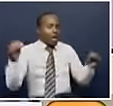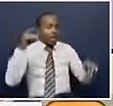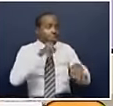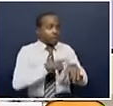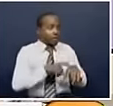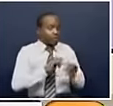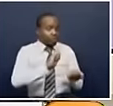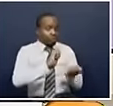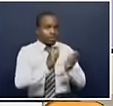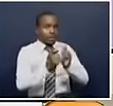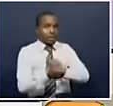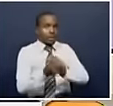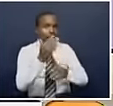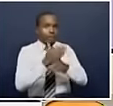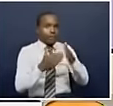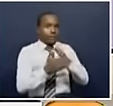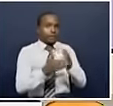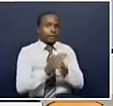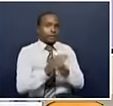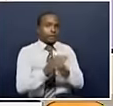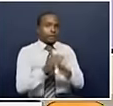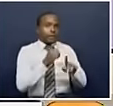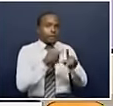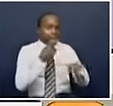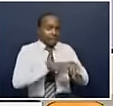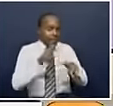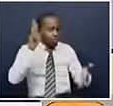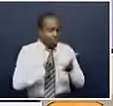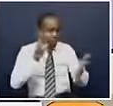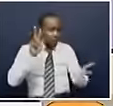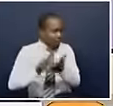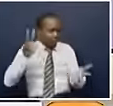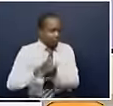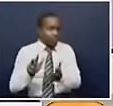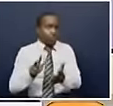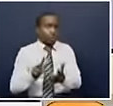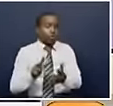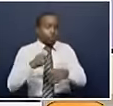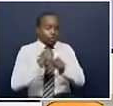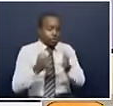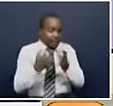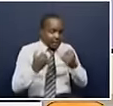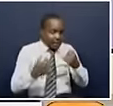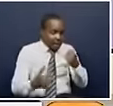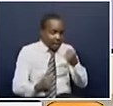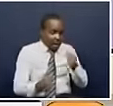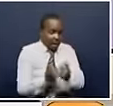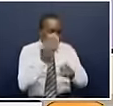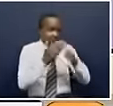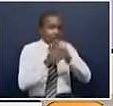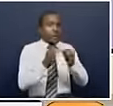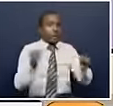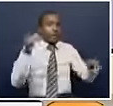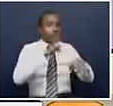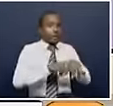turn around a building. You know, from the day you approve everything to have it happen, it takes a very long time, because even if